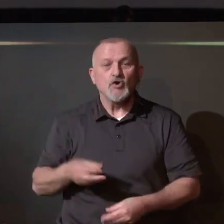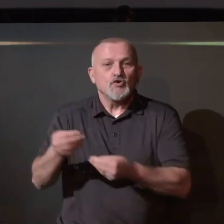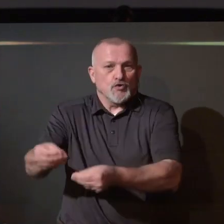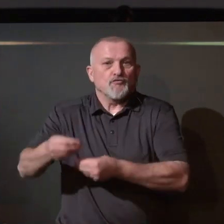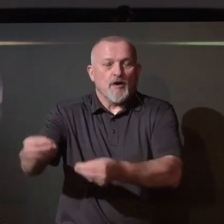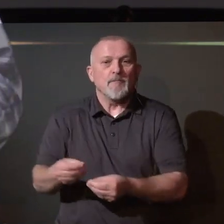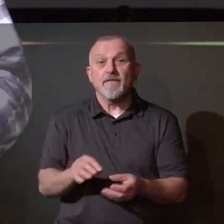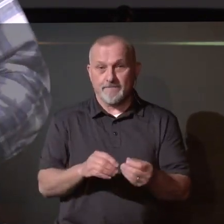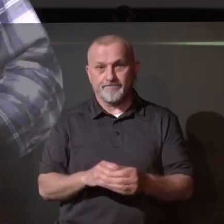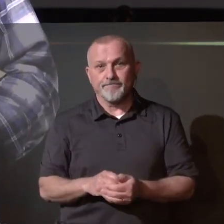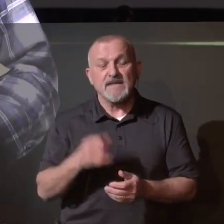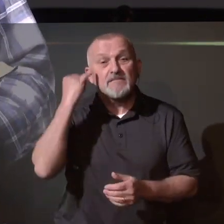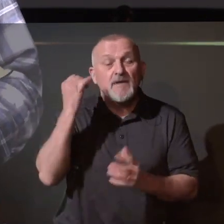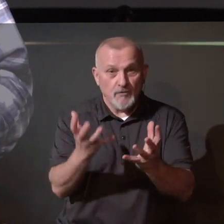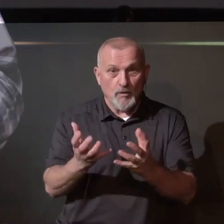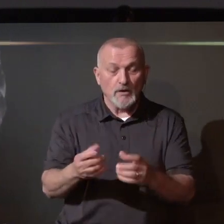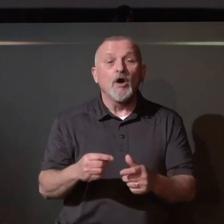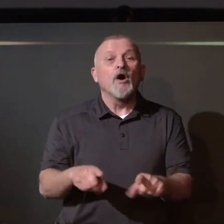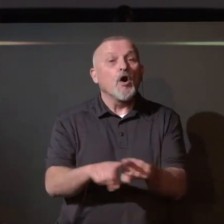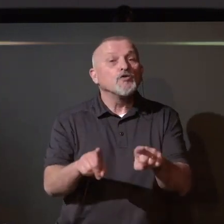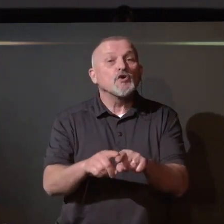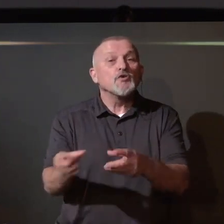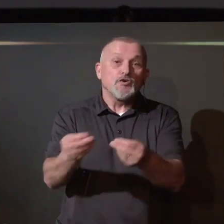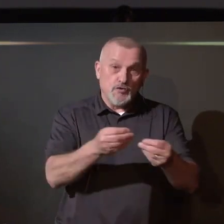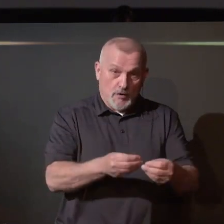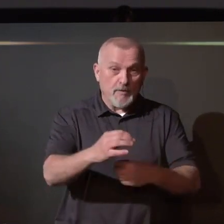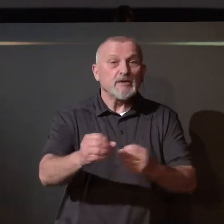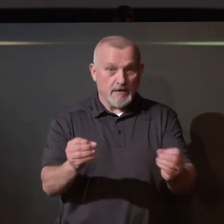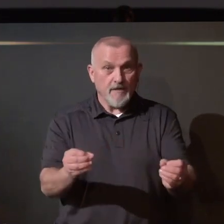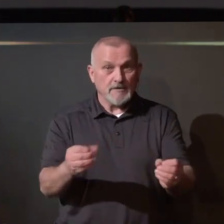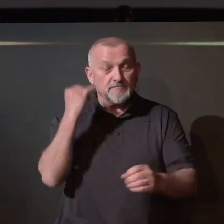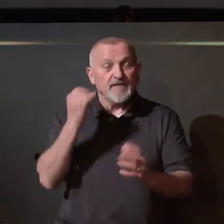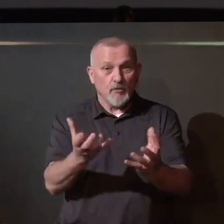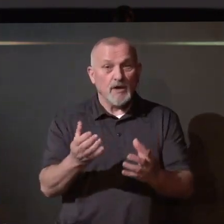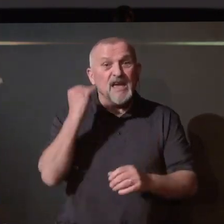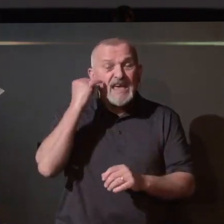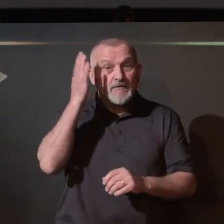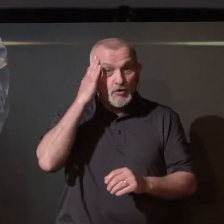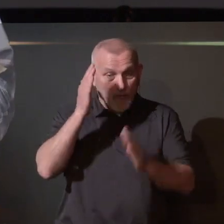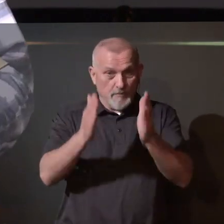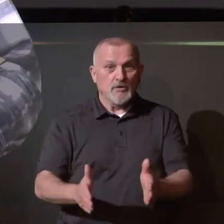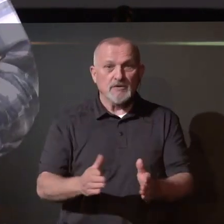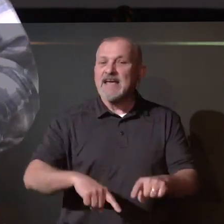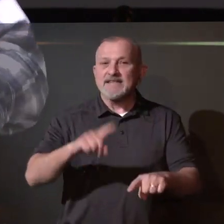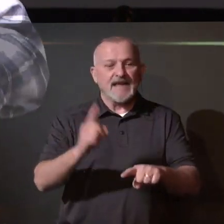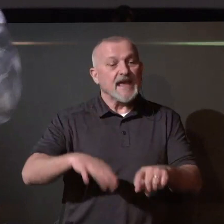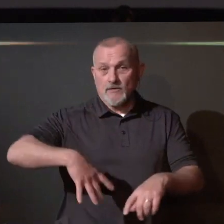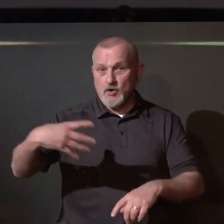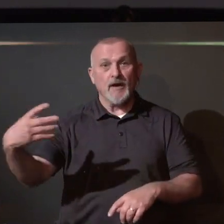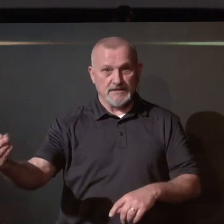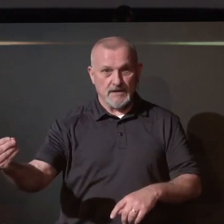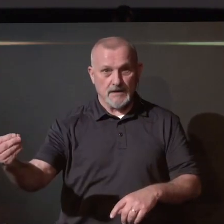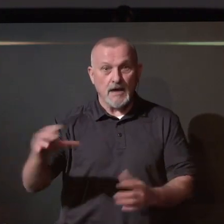can also drop off those food items down at the office. If you know of somebody that's shut in that can't get out for whatever reason,